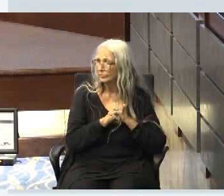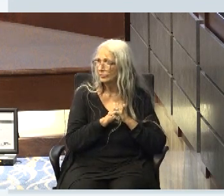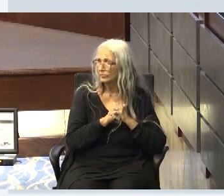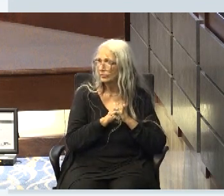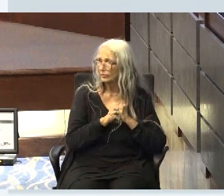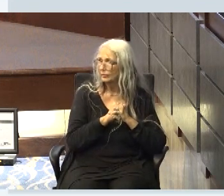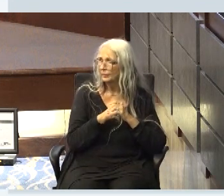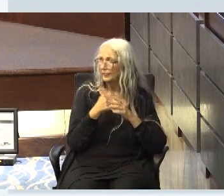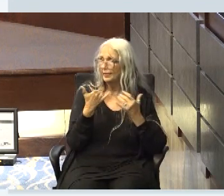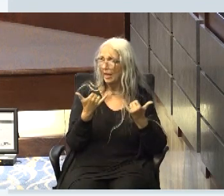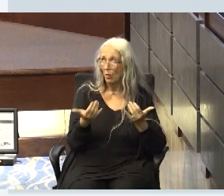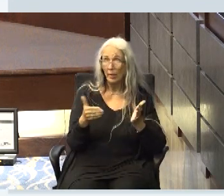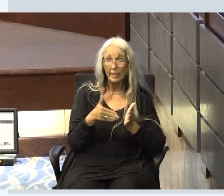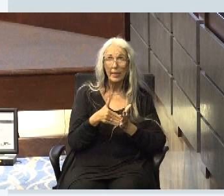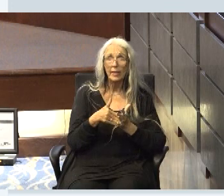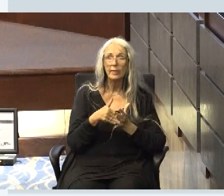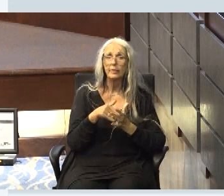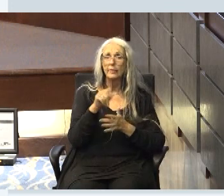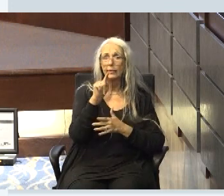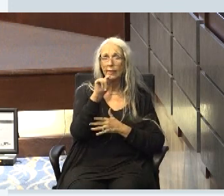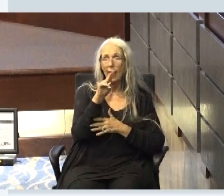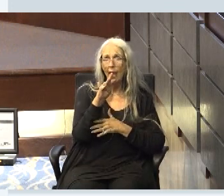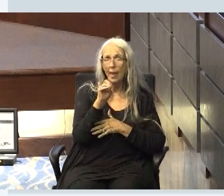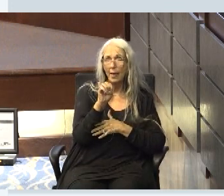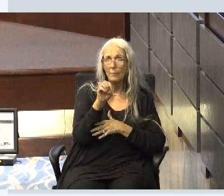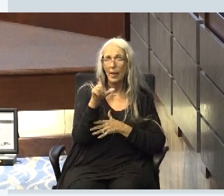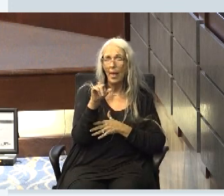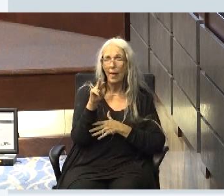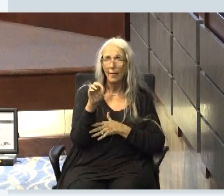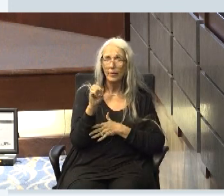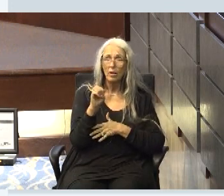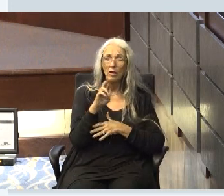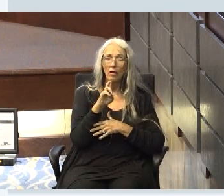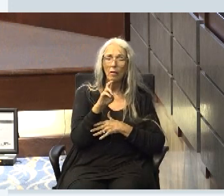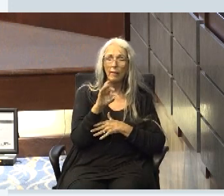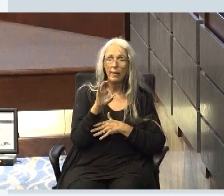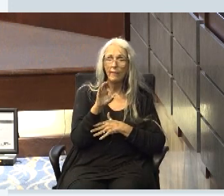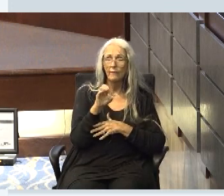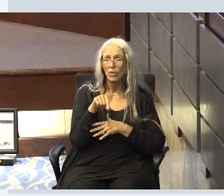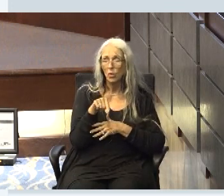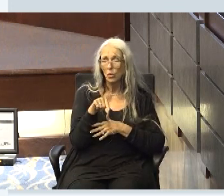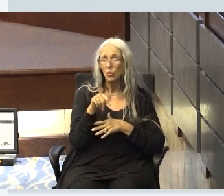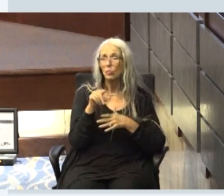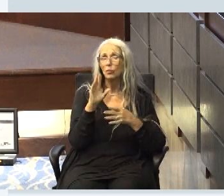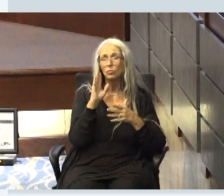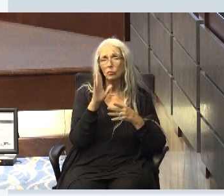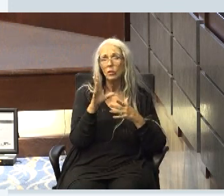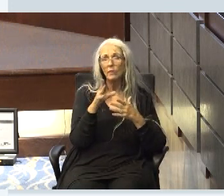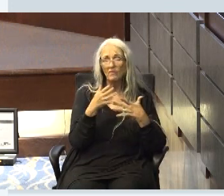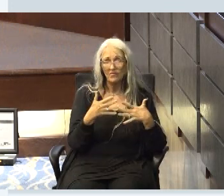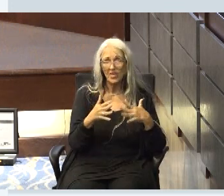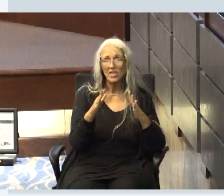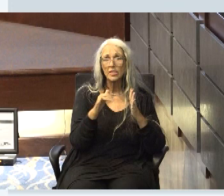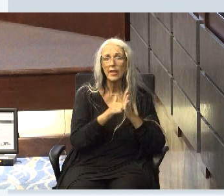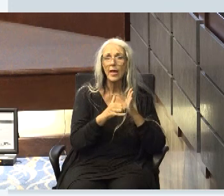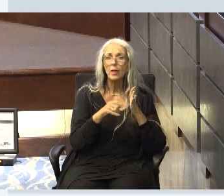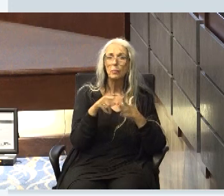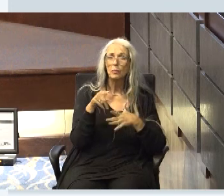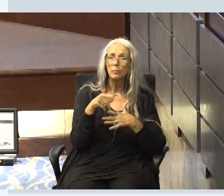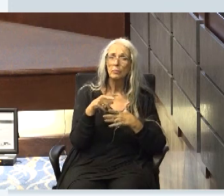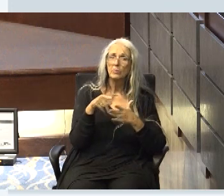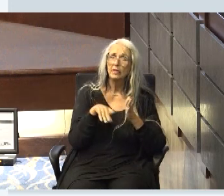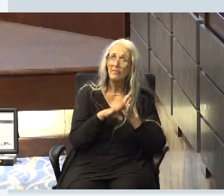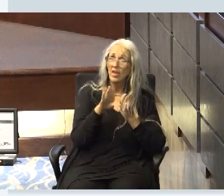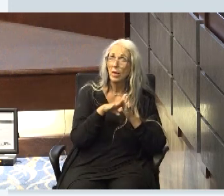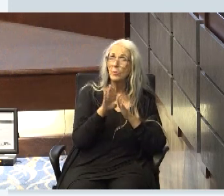So just kind of a recap and putting all those timelines next to each other. The RFQ really is going to wrap up with that pre-development agreement that's